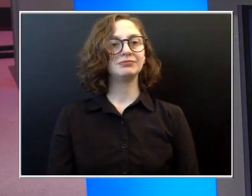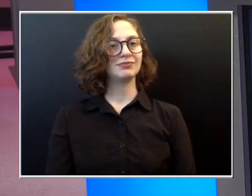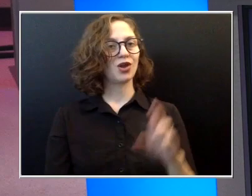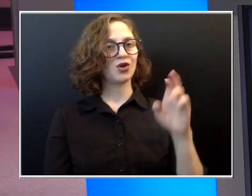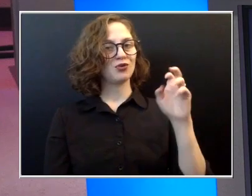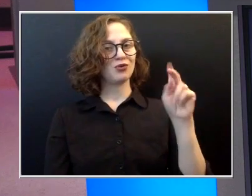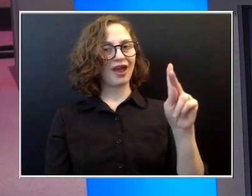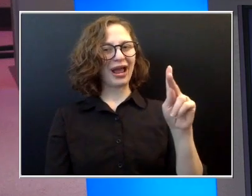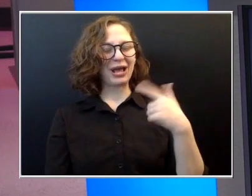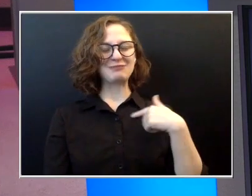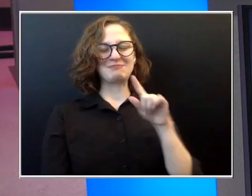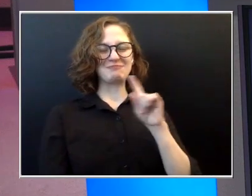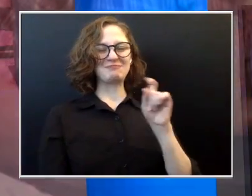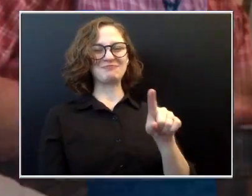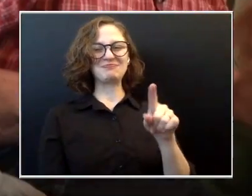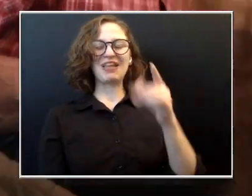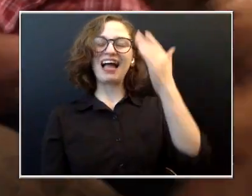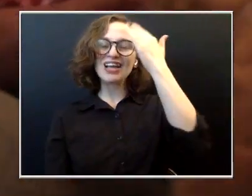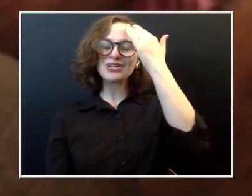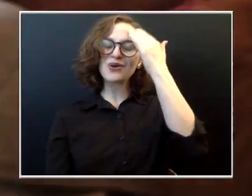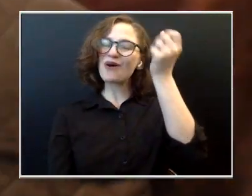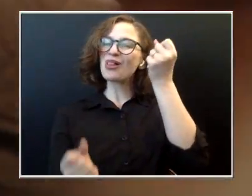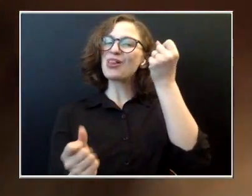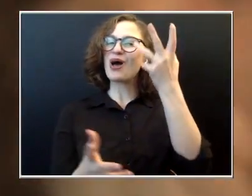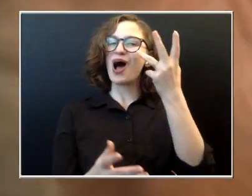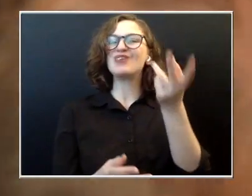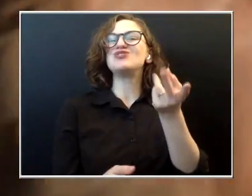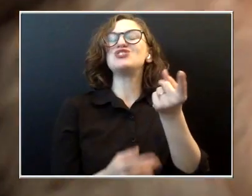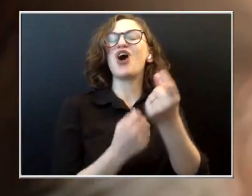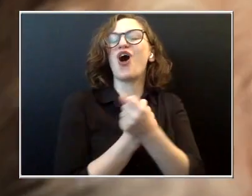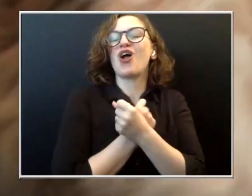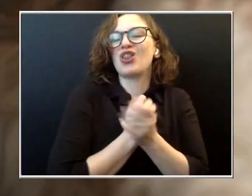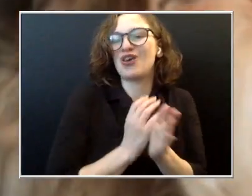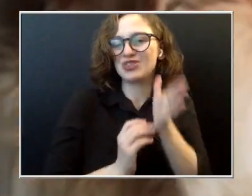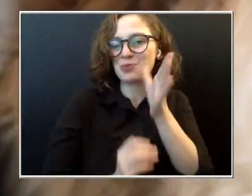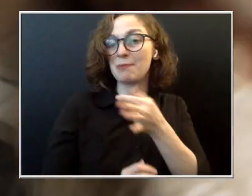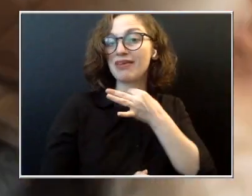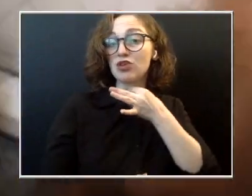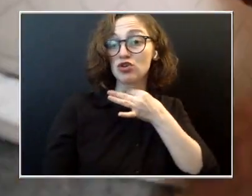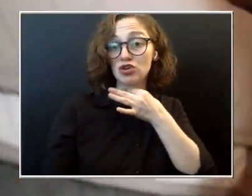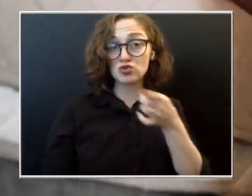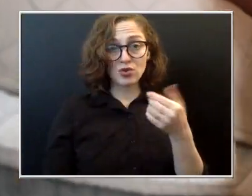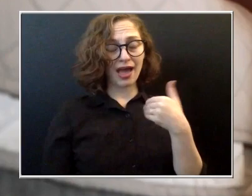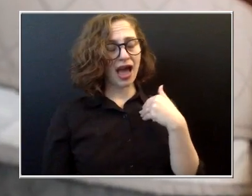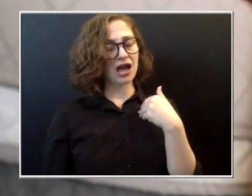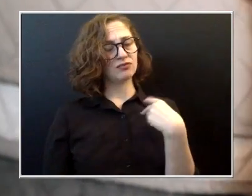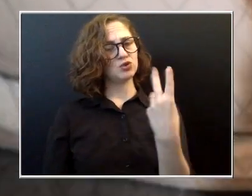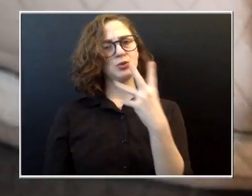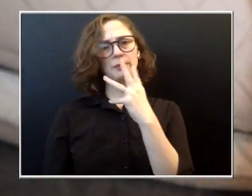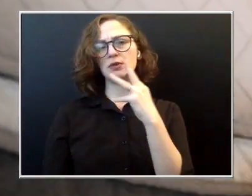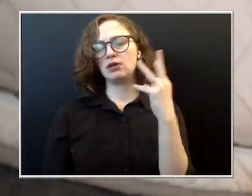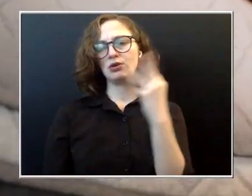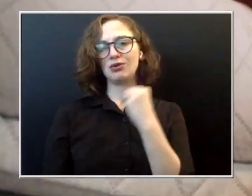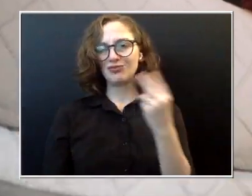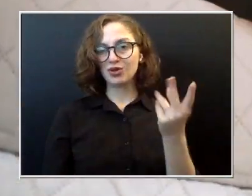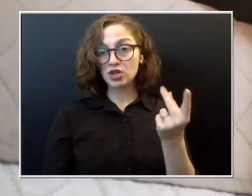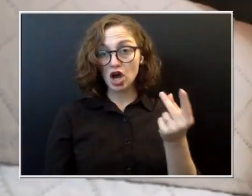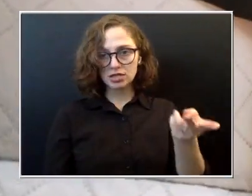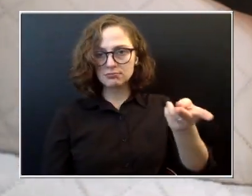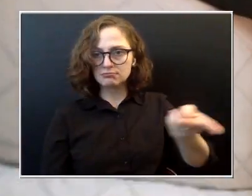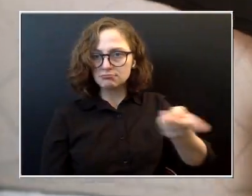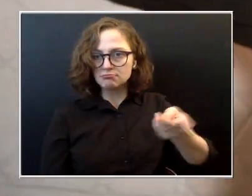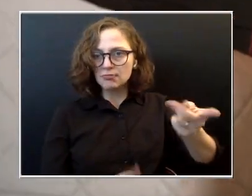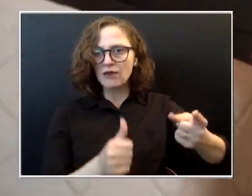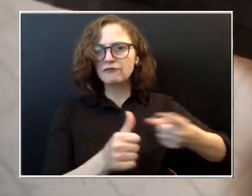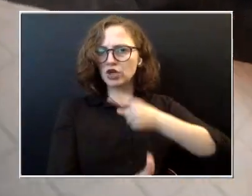about the dog element. You have 2 beautiful golden retrievers. They were the first to notice something was wrong with you. How did you know they knew something